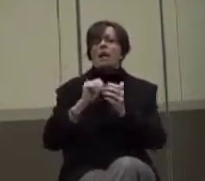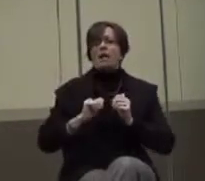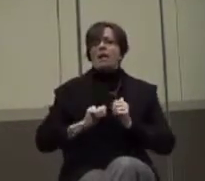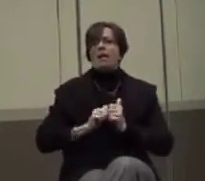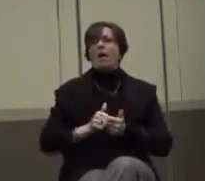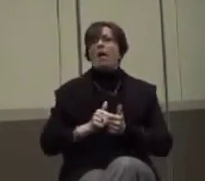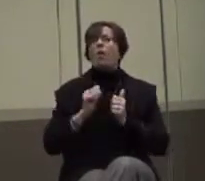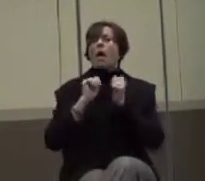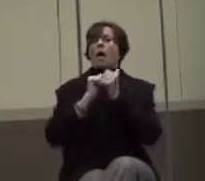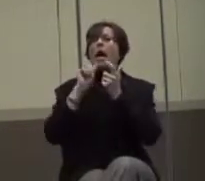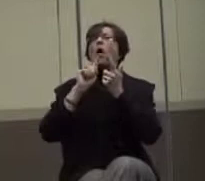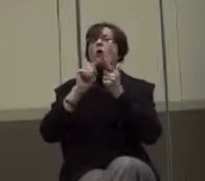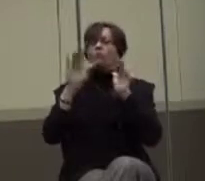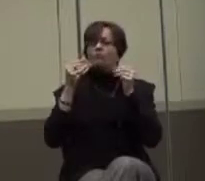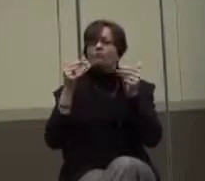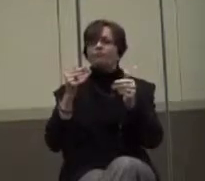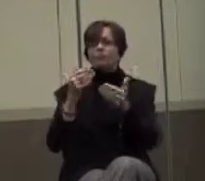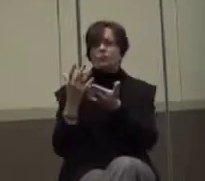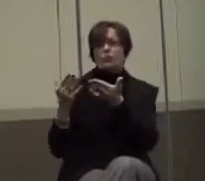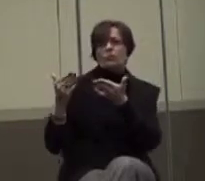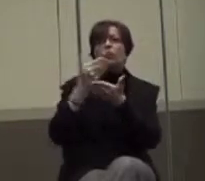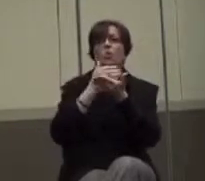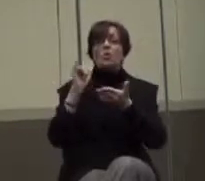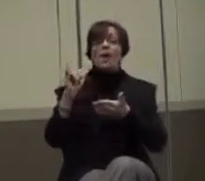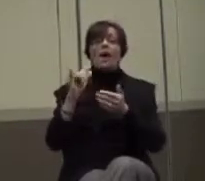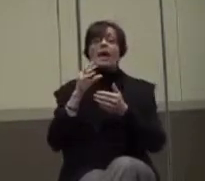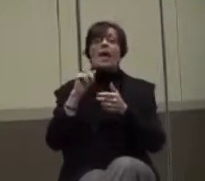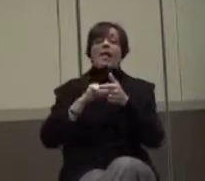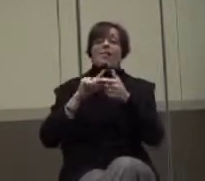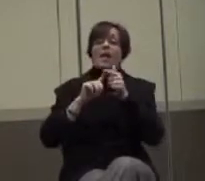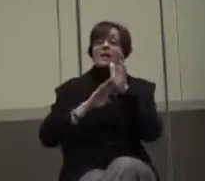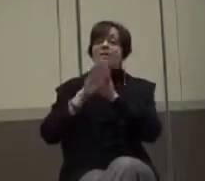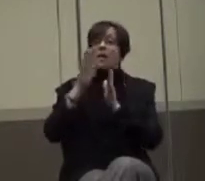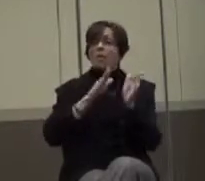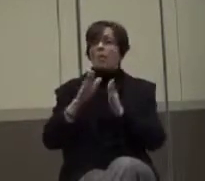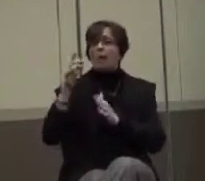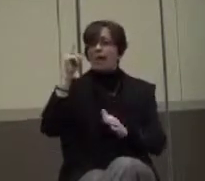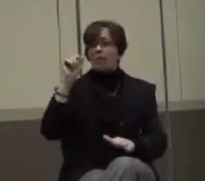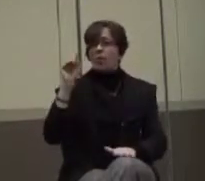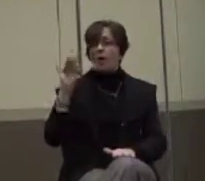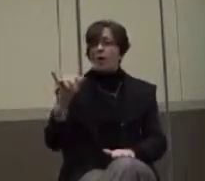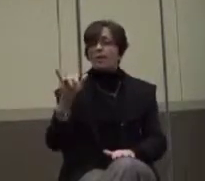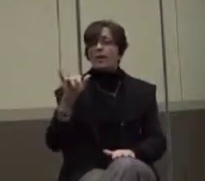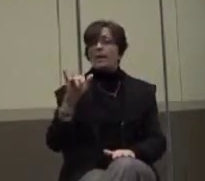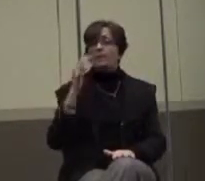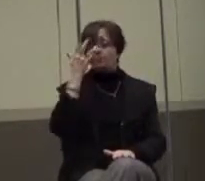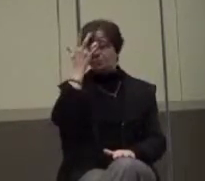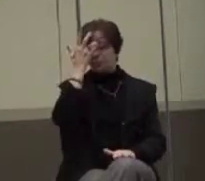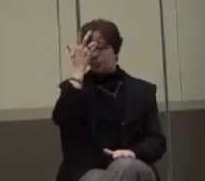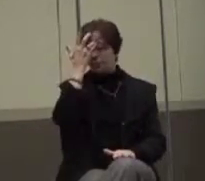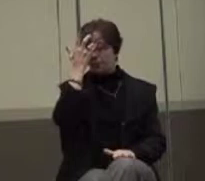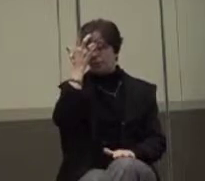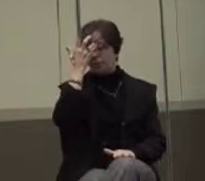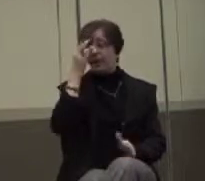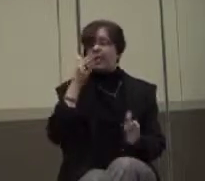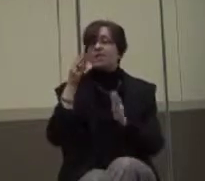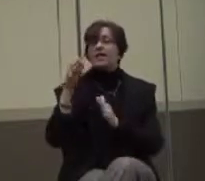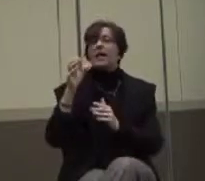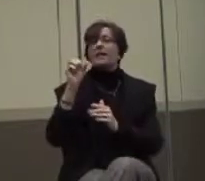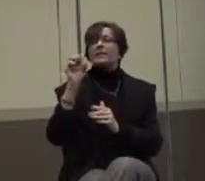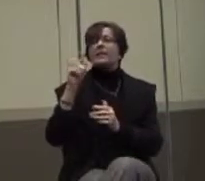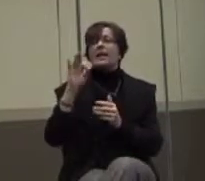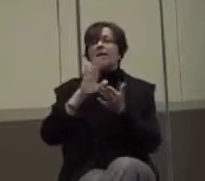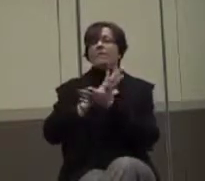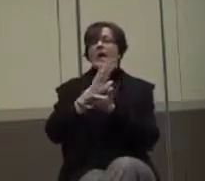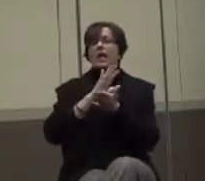about doing that? And then we'll try to develop a plan for Amy. The next set of documents after the next yellow